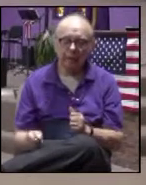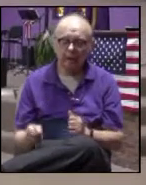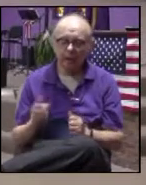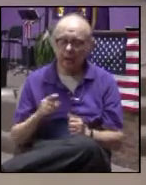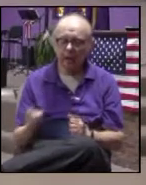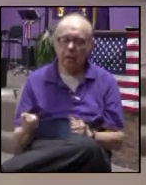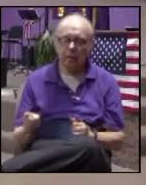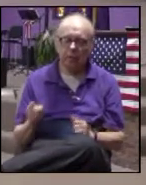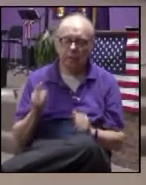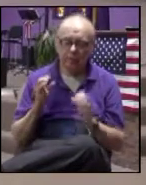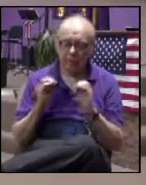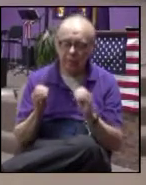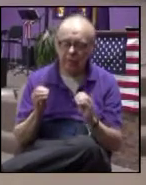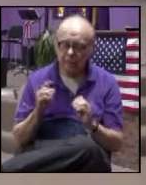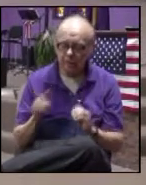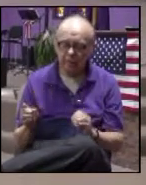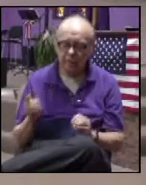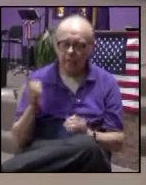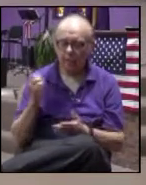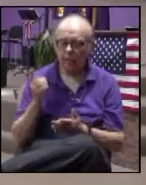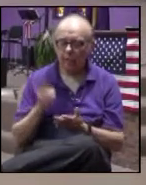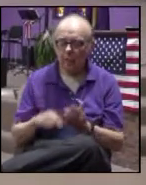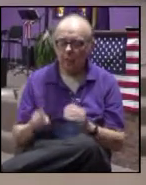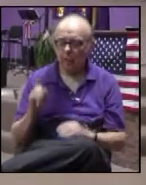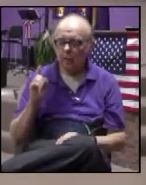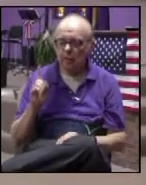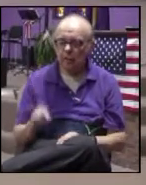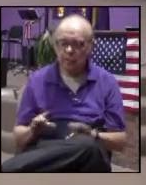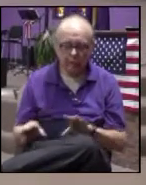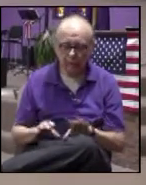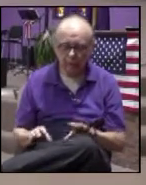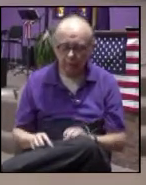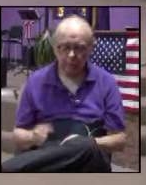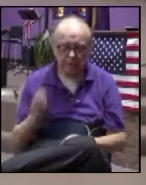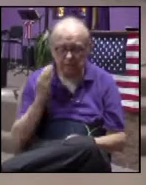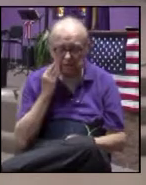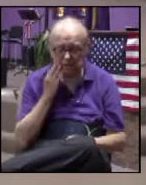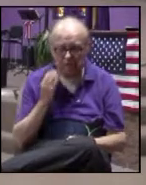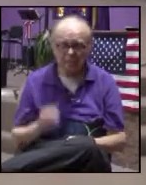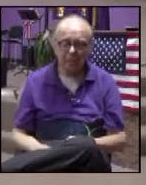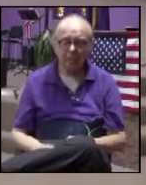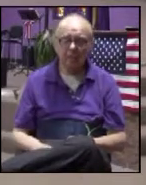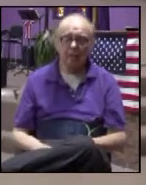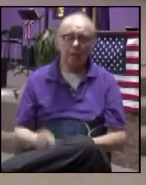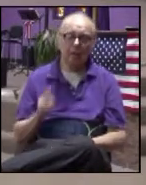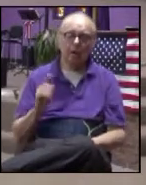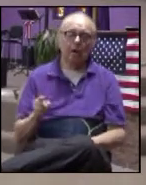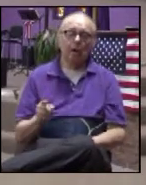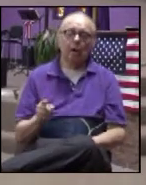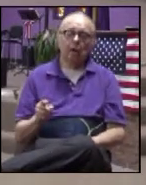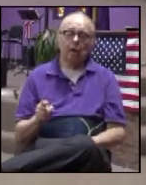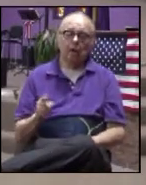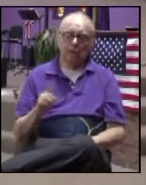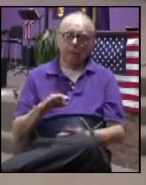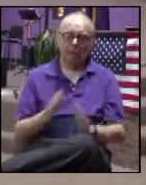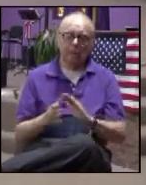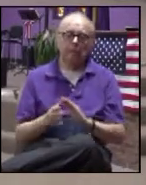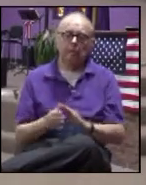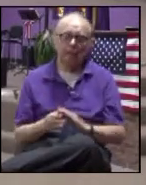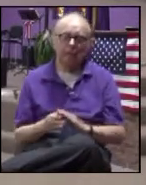he will teach you what you need to know. You are to